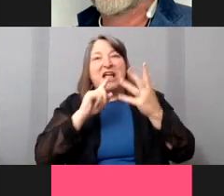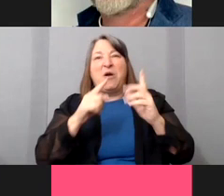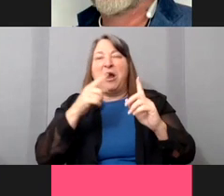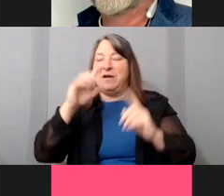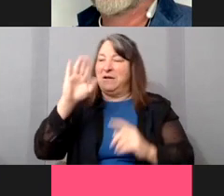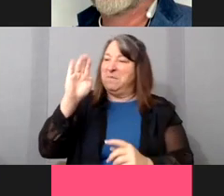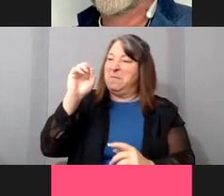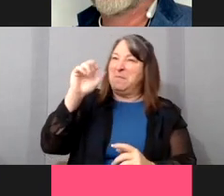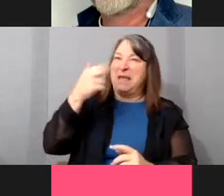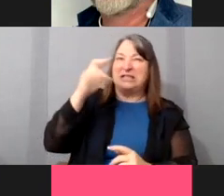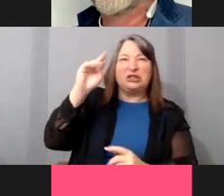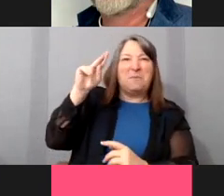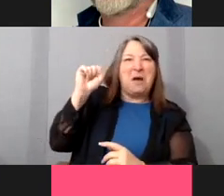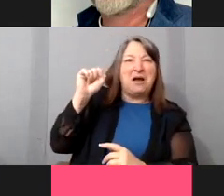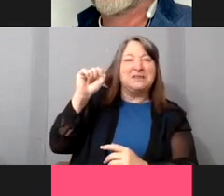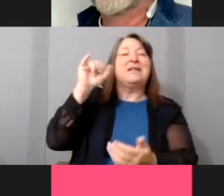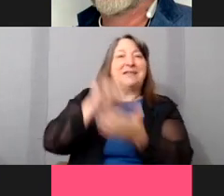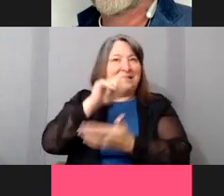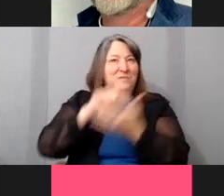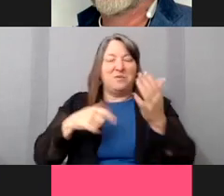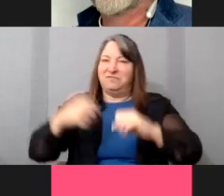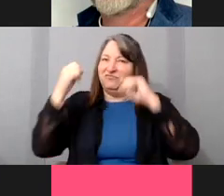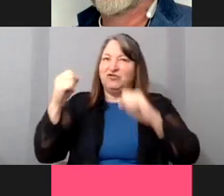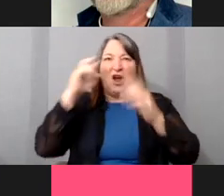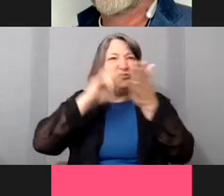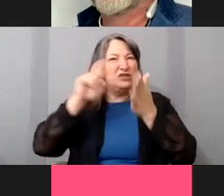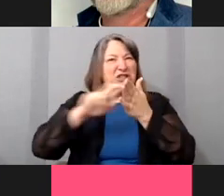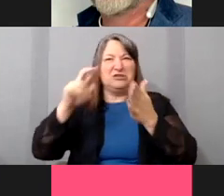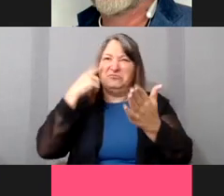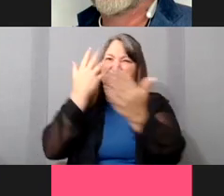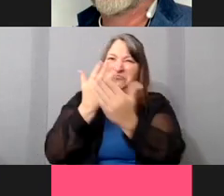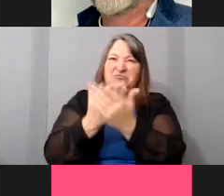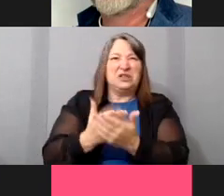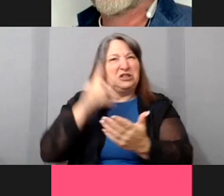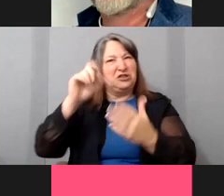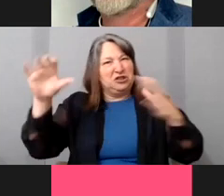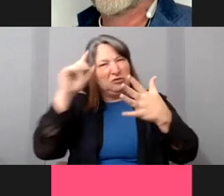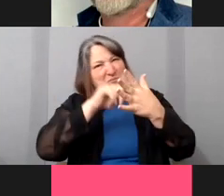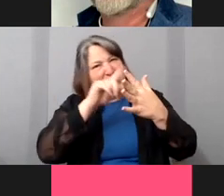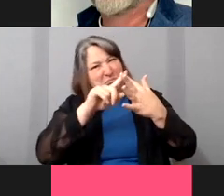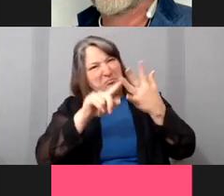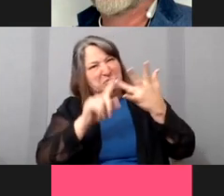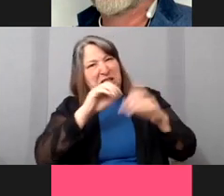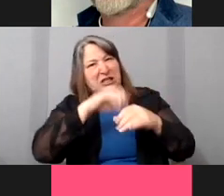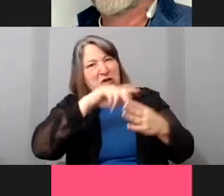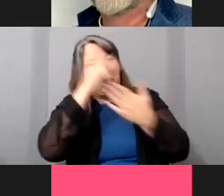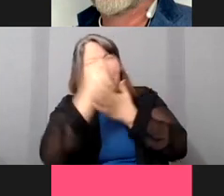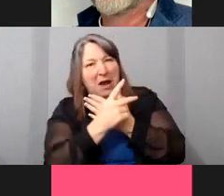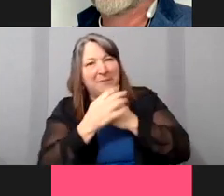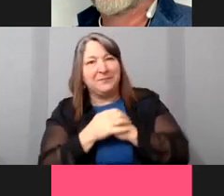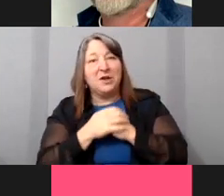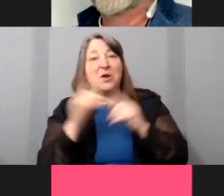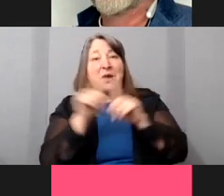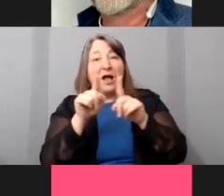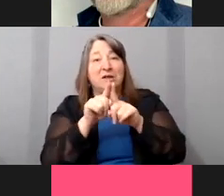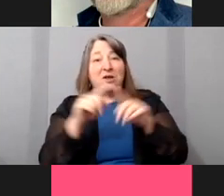things that we have solid research around saying, yeah, you really should be doing X in your program. We also have enhancements, things